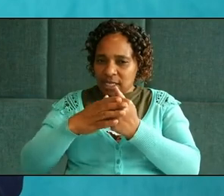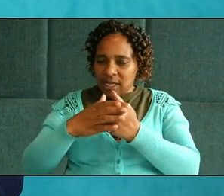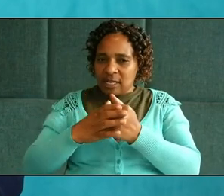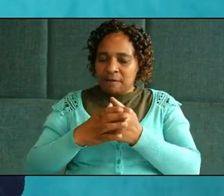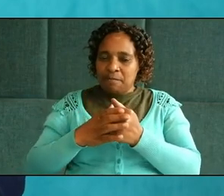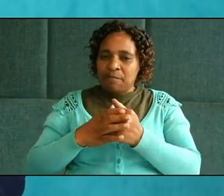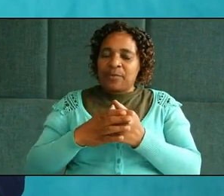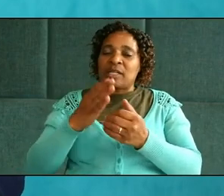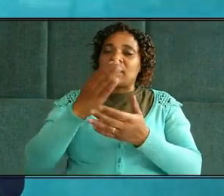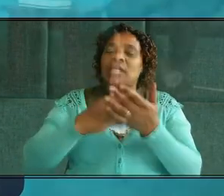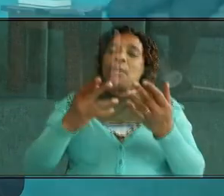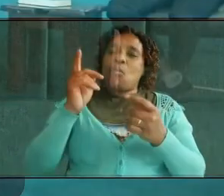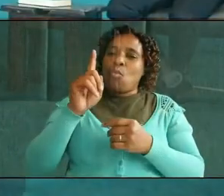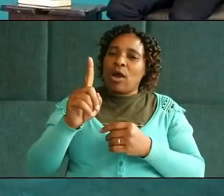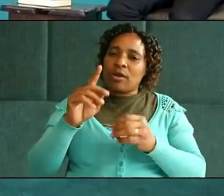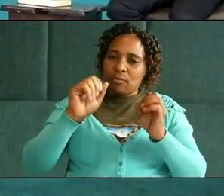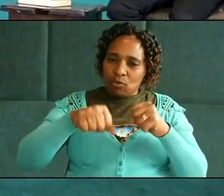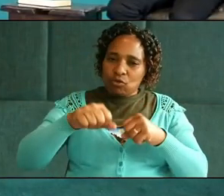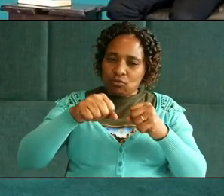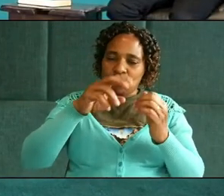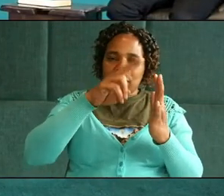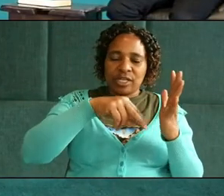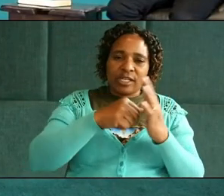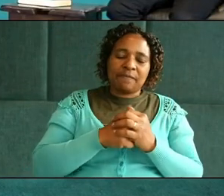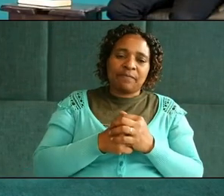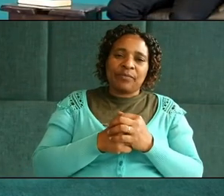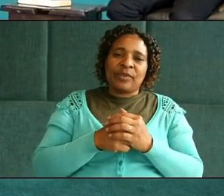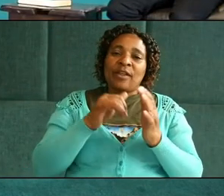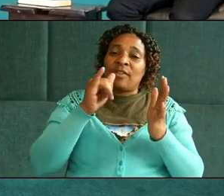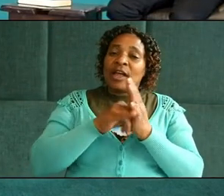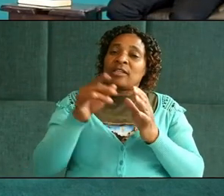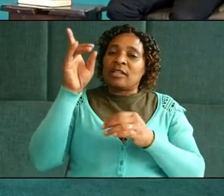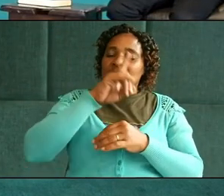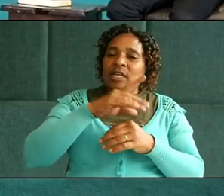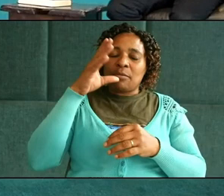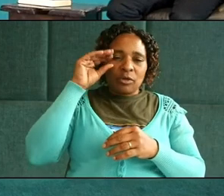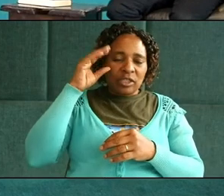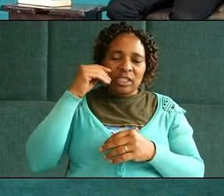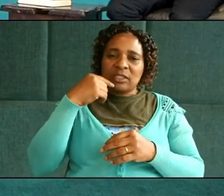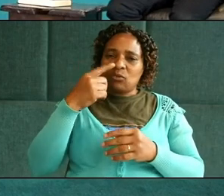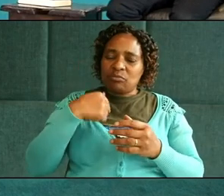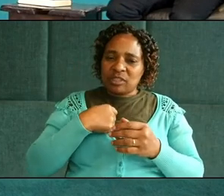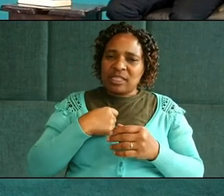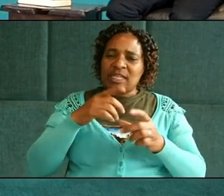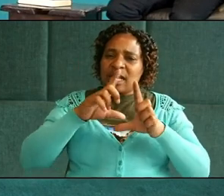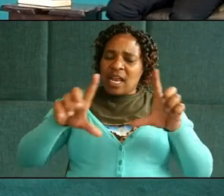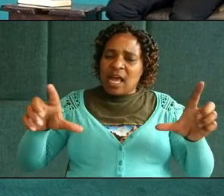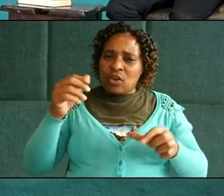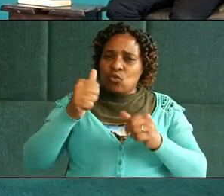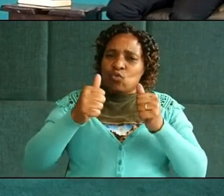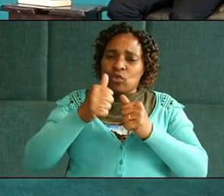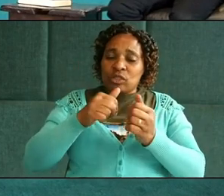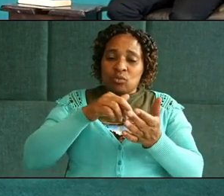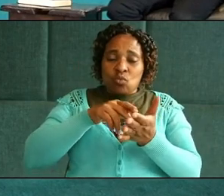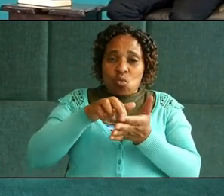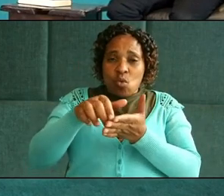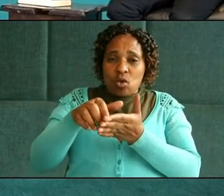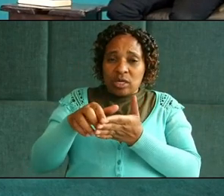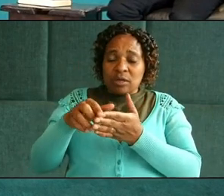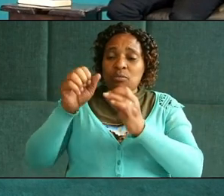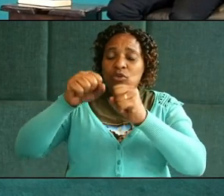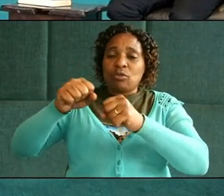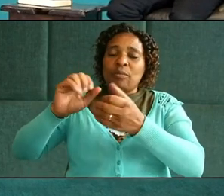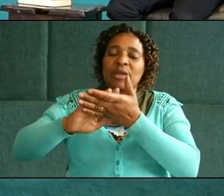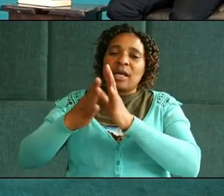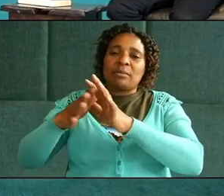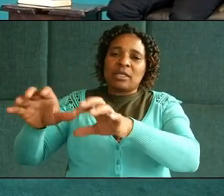verse 9. Someone, maybe you can read that one for us. So on that day, Moses swore to me, the land on which your feet have walked will be your